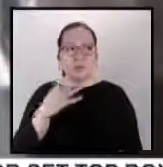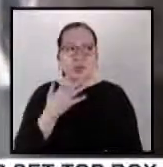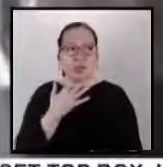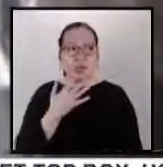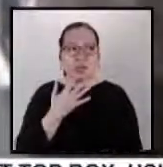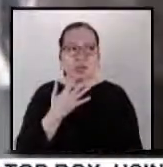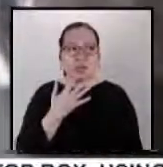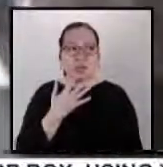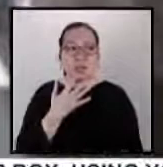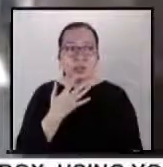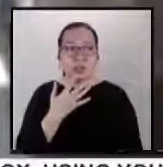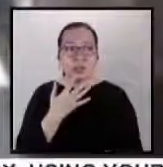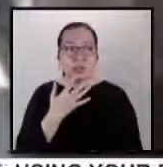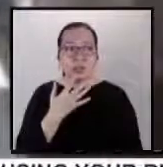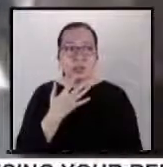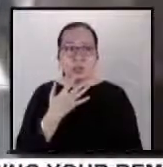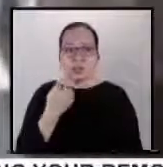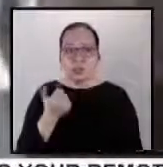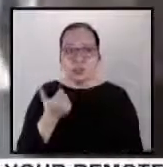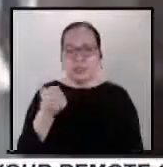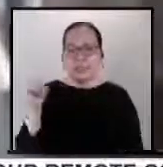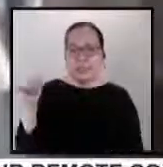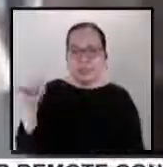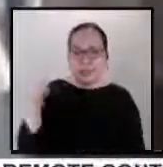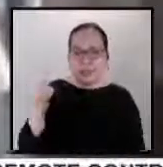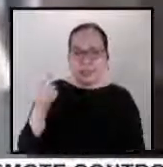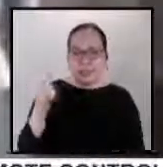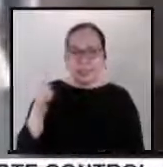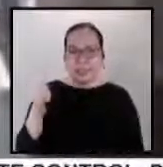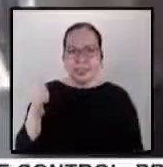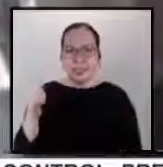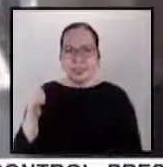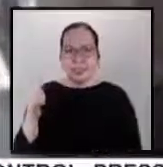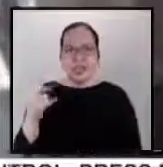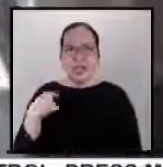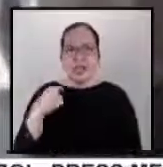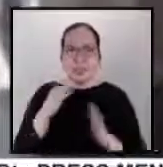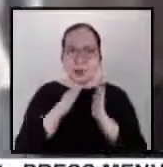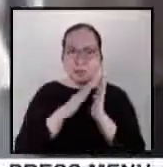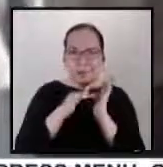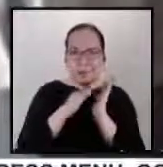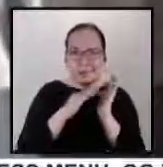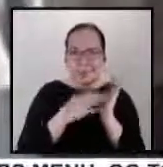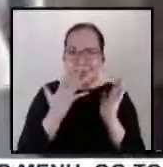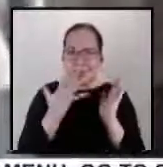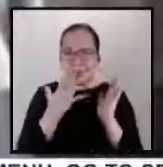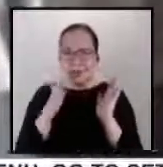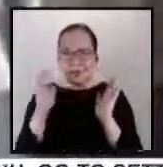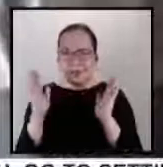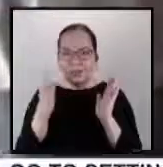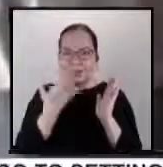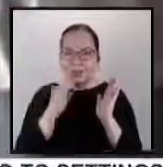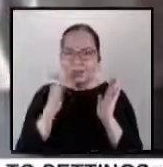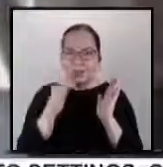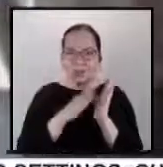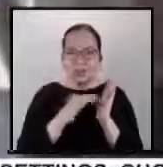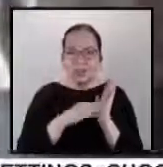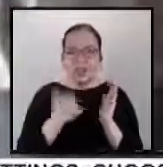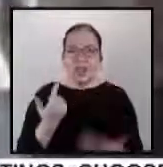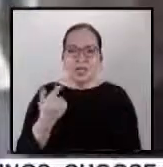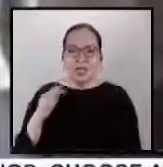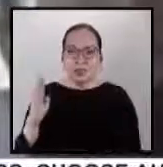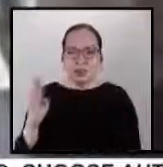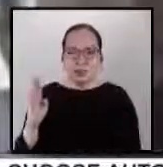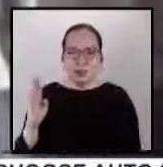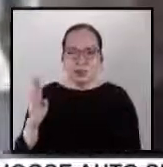it's a mango yellow, and then the butter, which is creamy yellow, and then of course we have this Atlantic blue, and then the